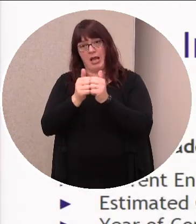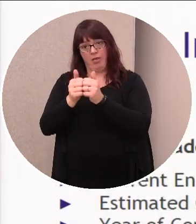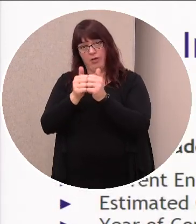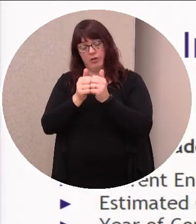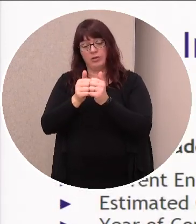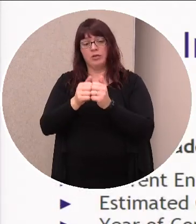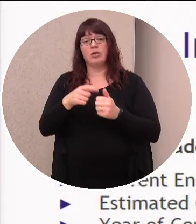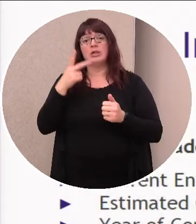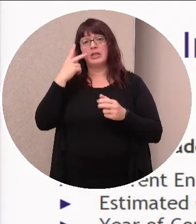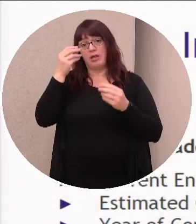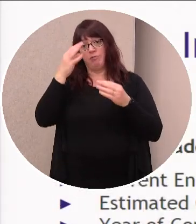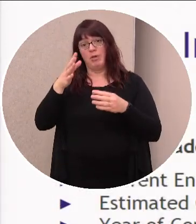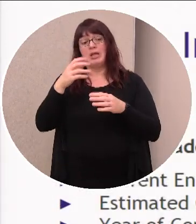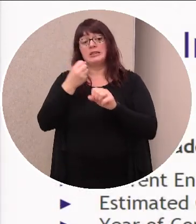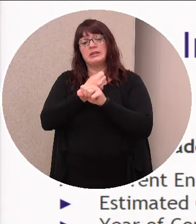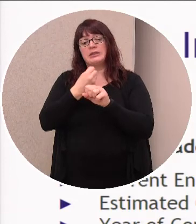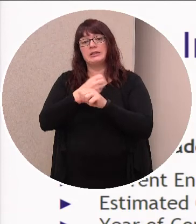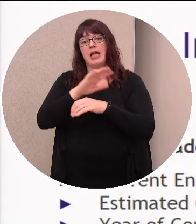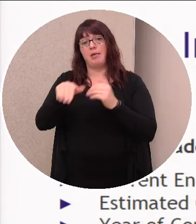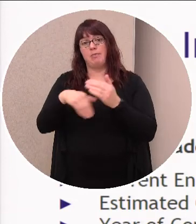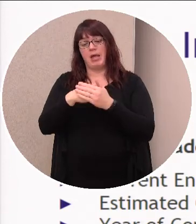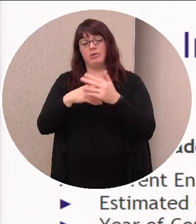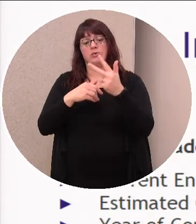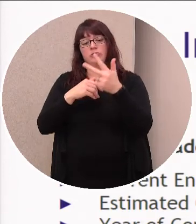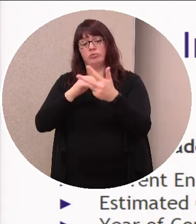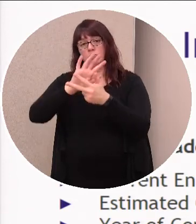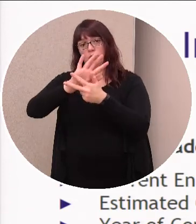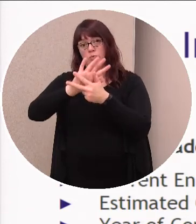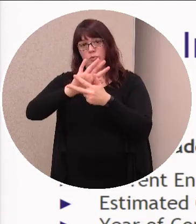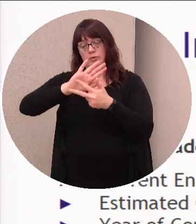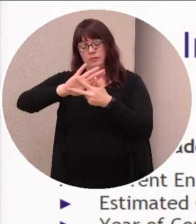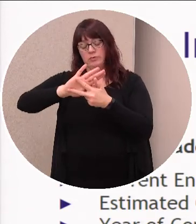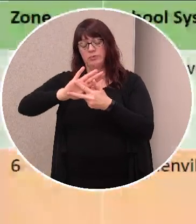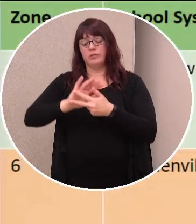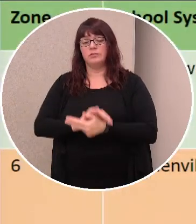Here we see the information on these schools.